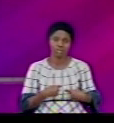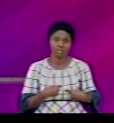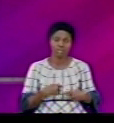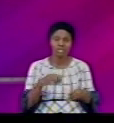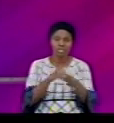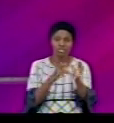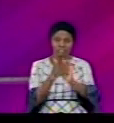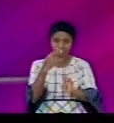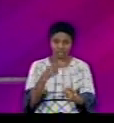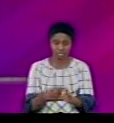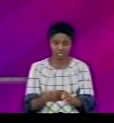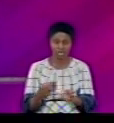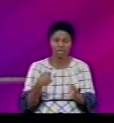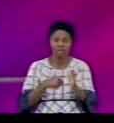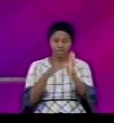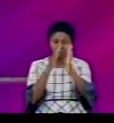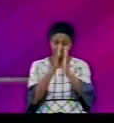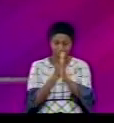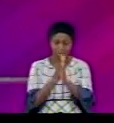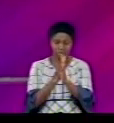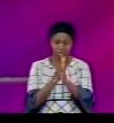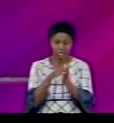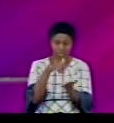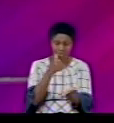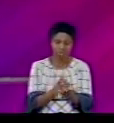Jesus' name we pray.